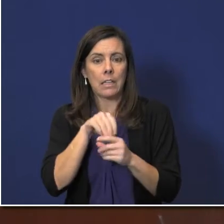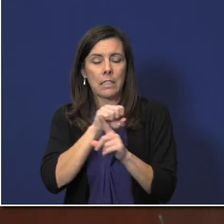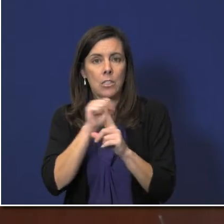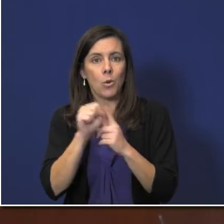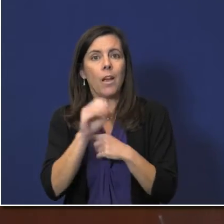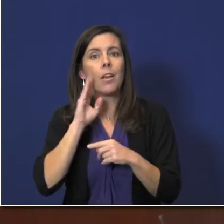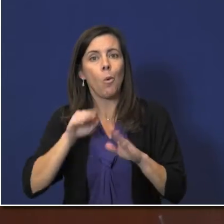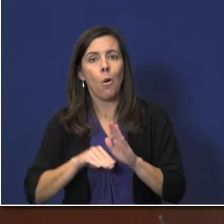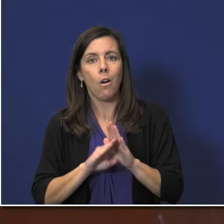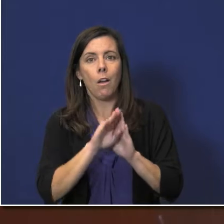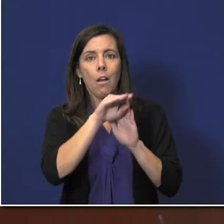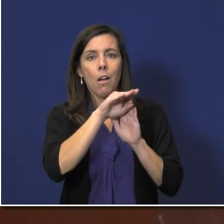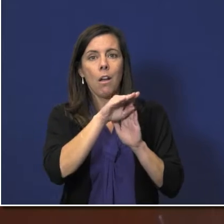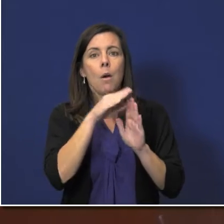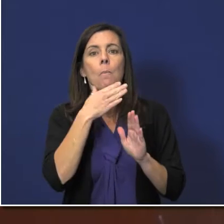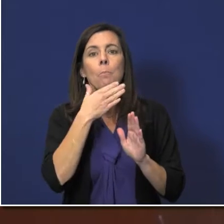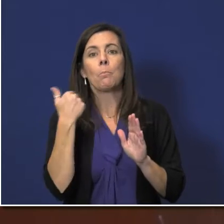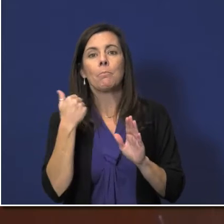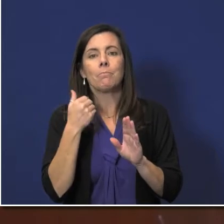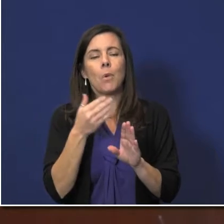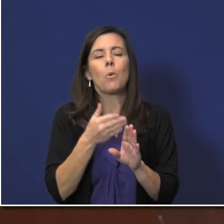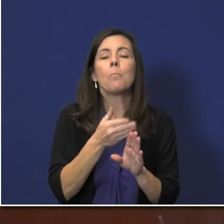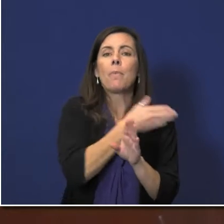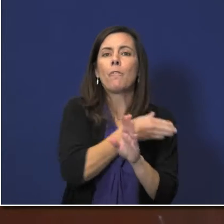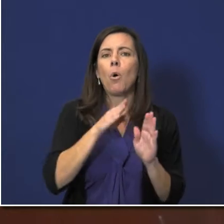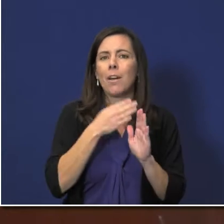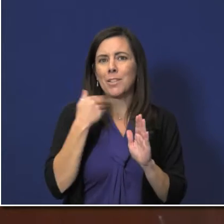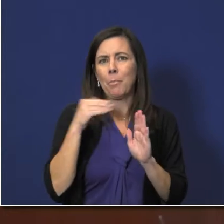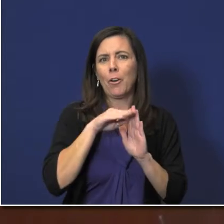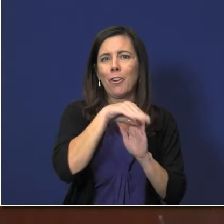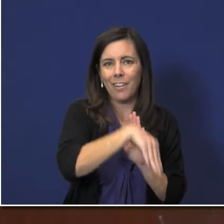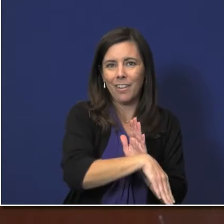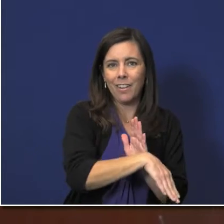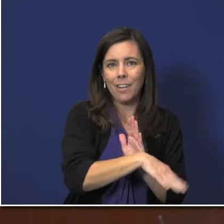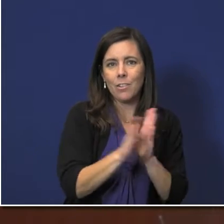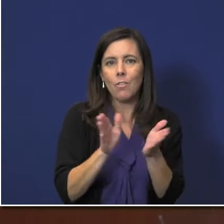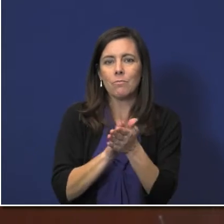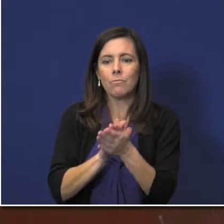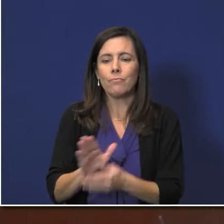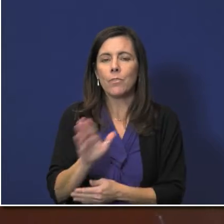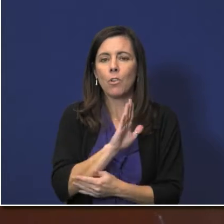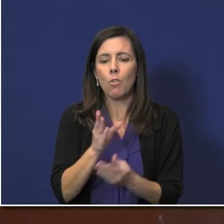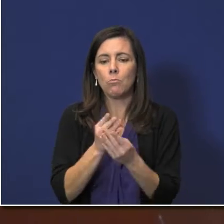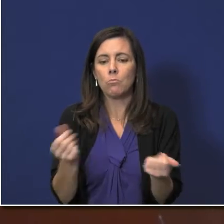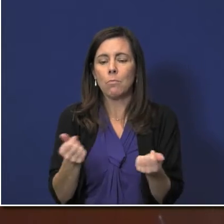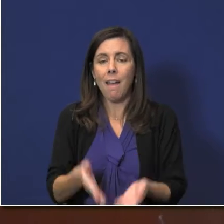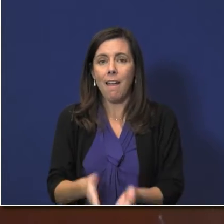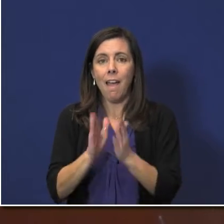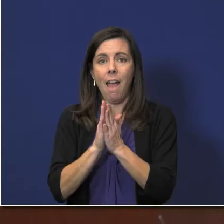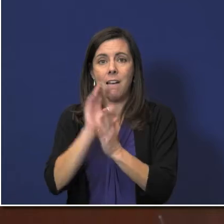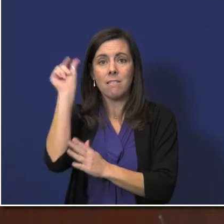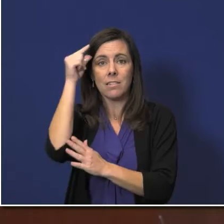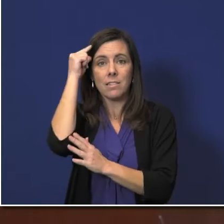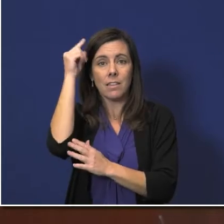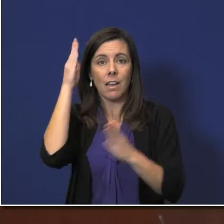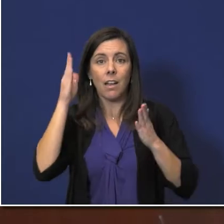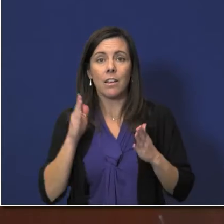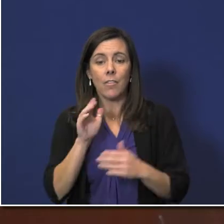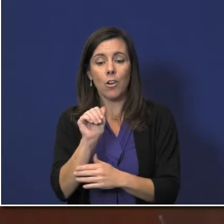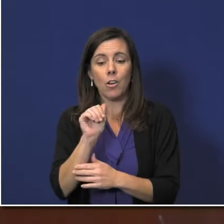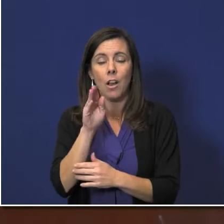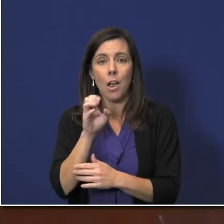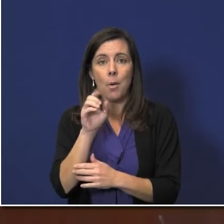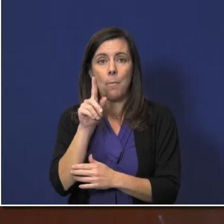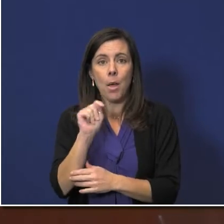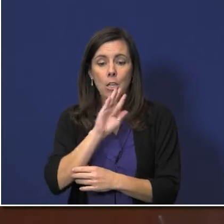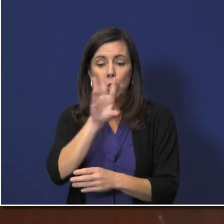up before it gets measurably better. I applaud your resolution asking Governor Abbott to include public school district personnel in the